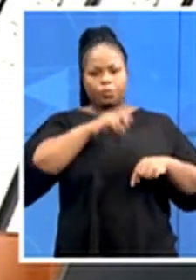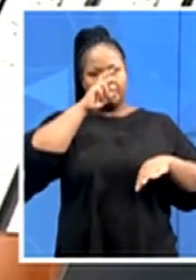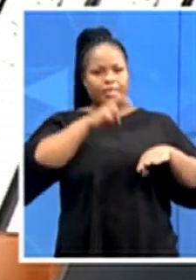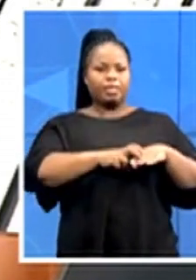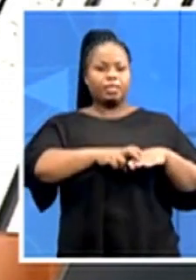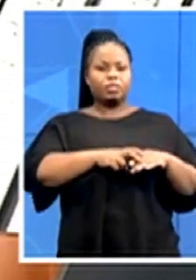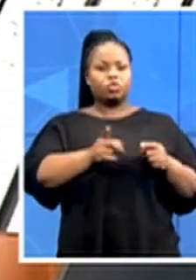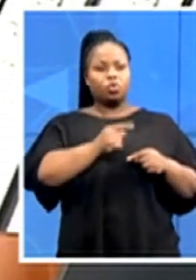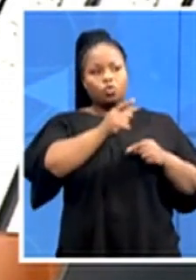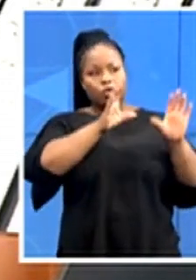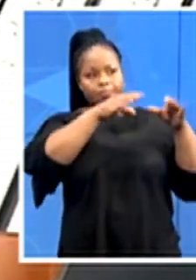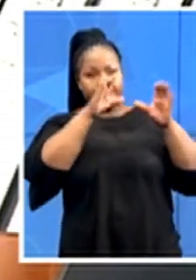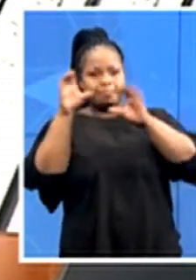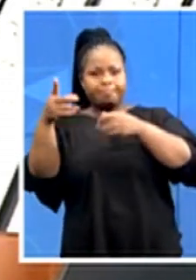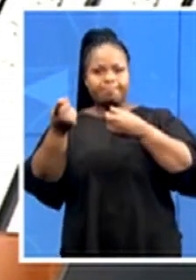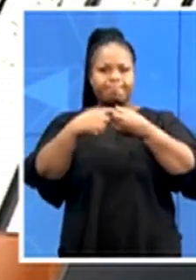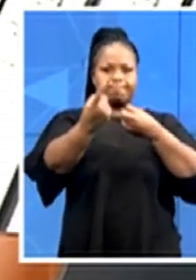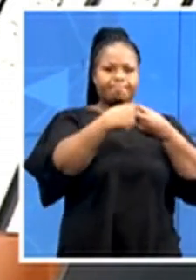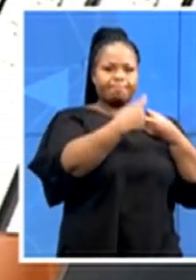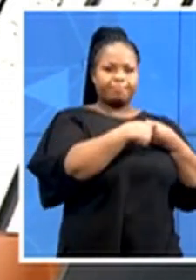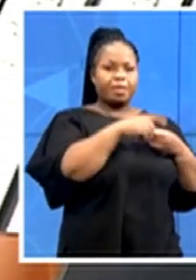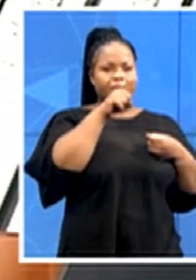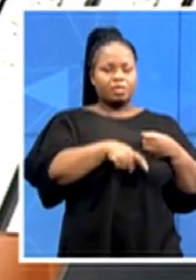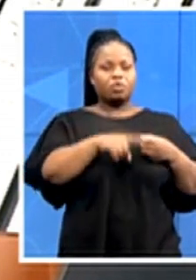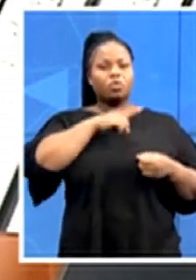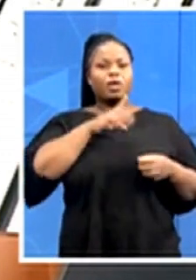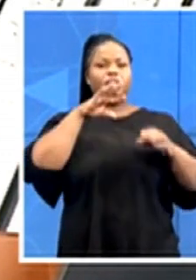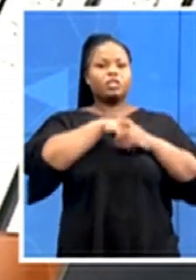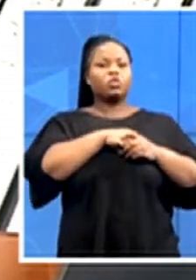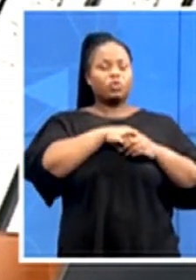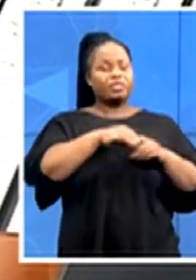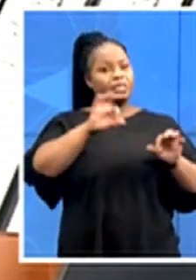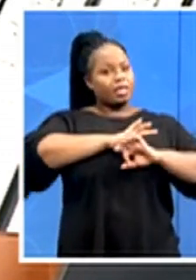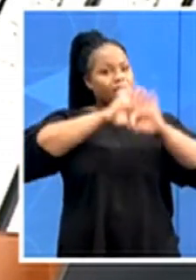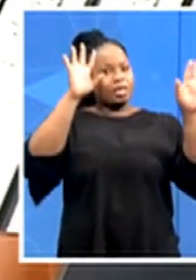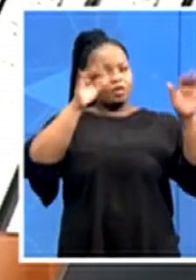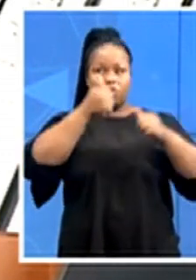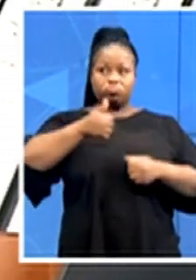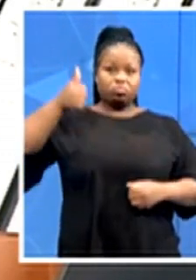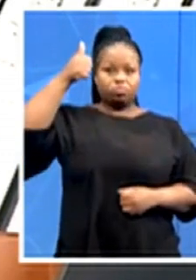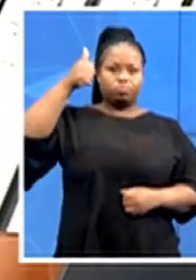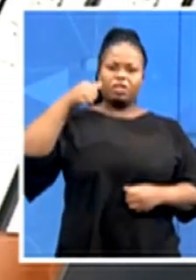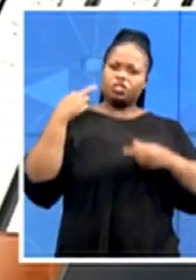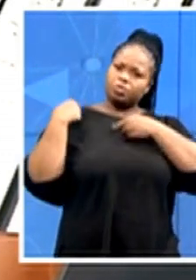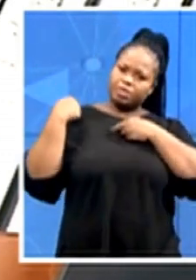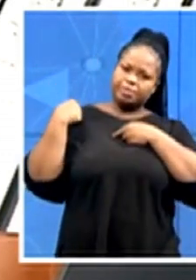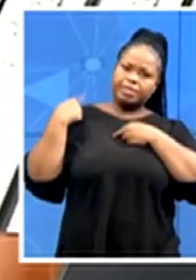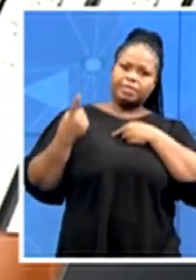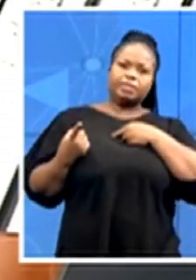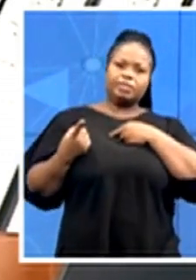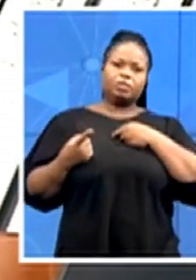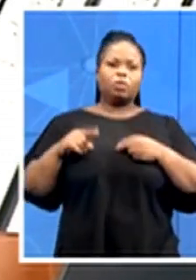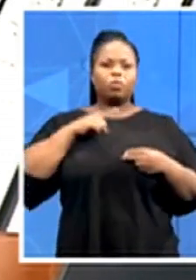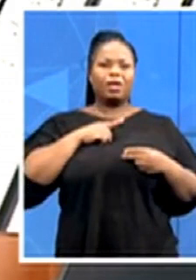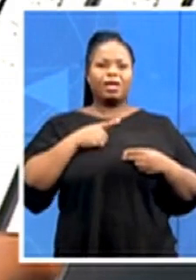This includes a clear delineation of authority and responsibility between elected public